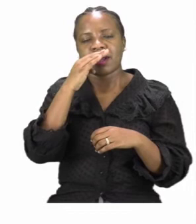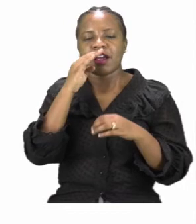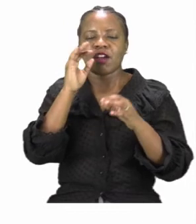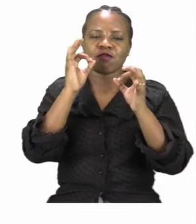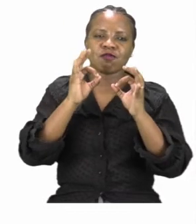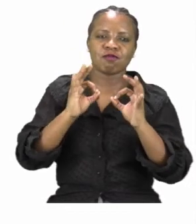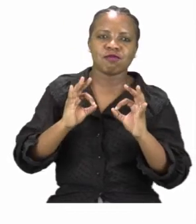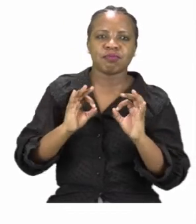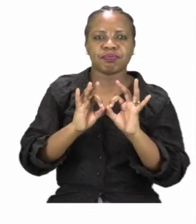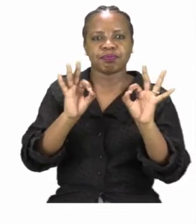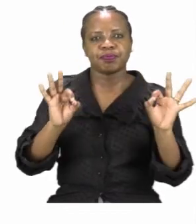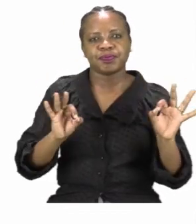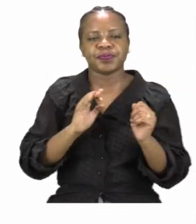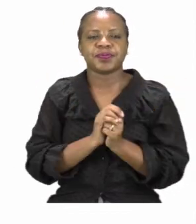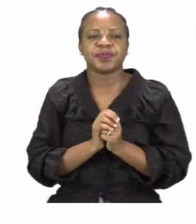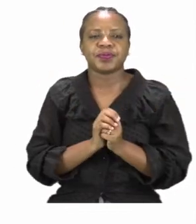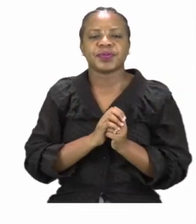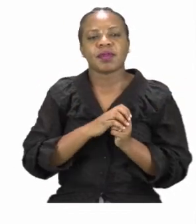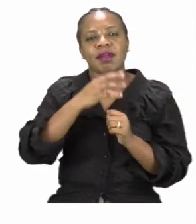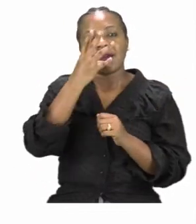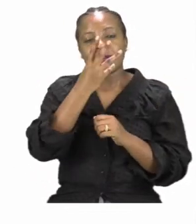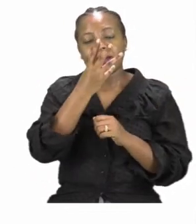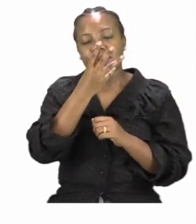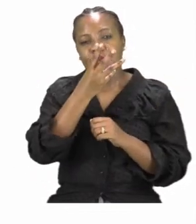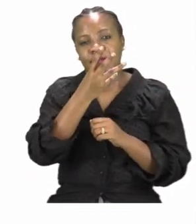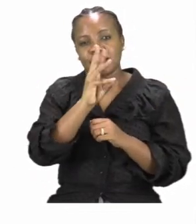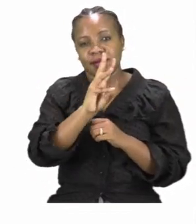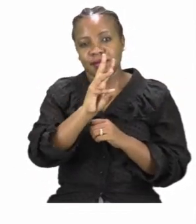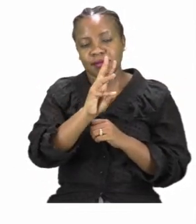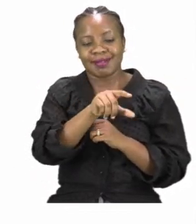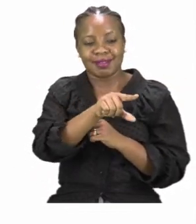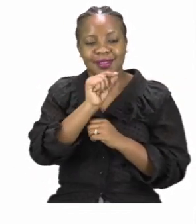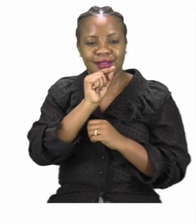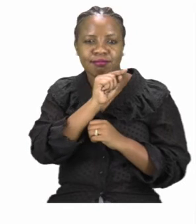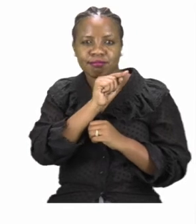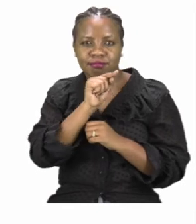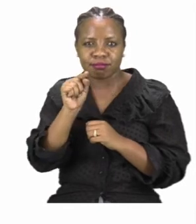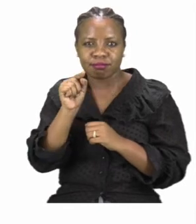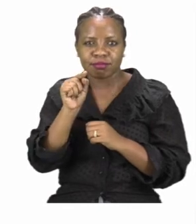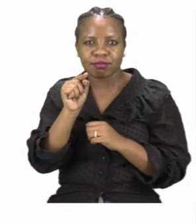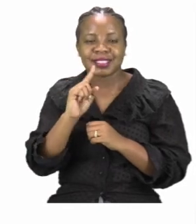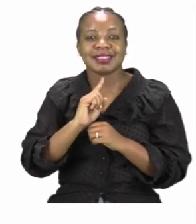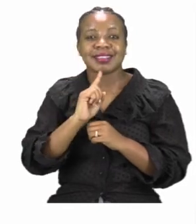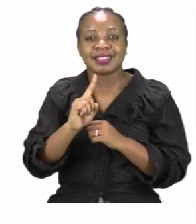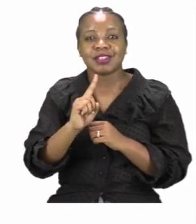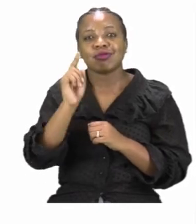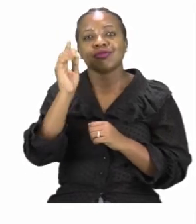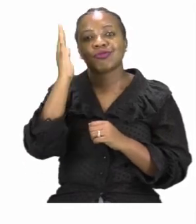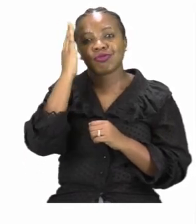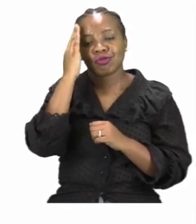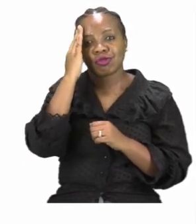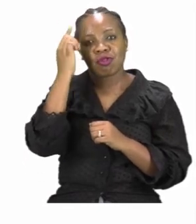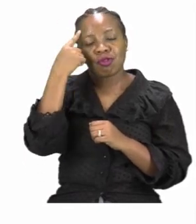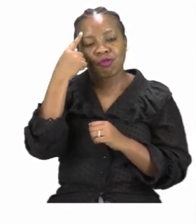The dash is known for its courage, pride, and